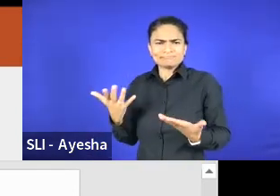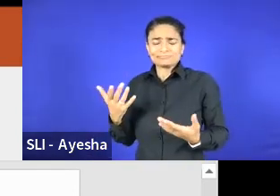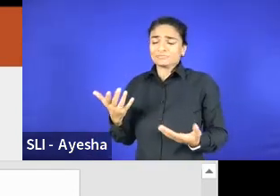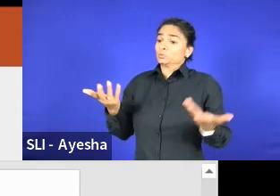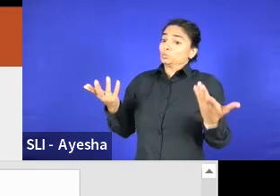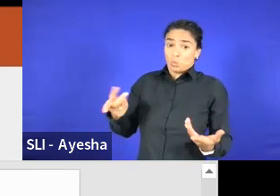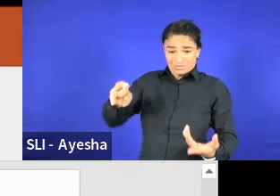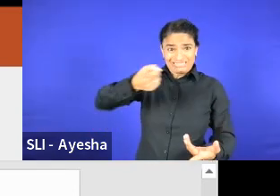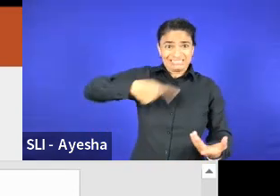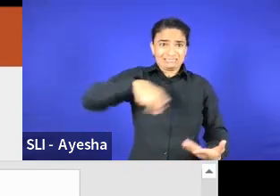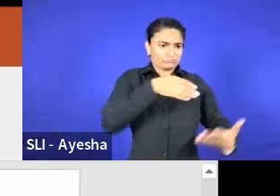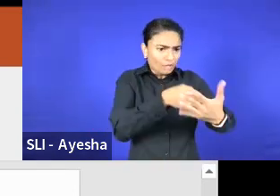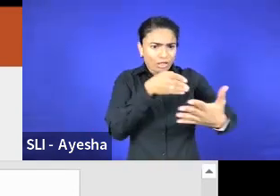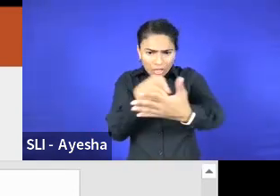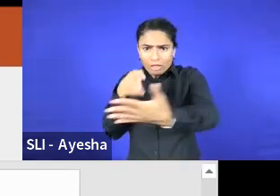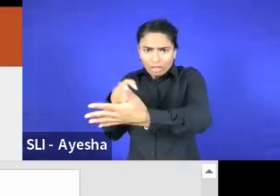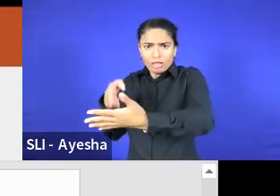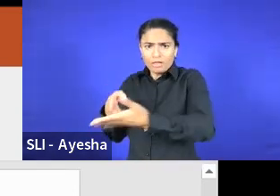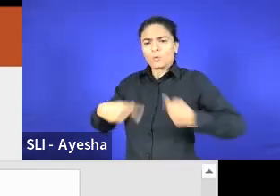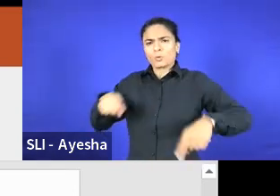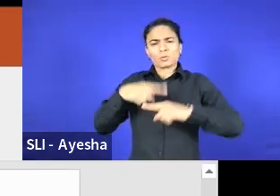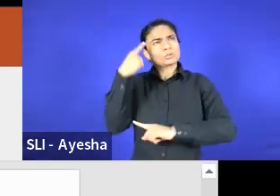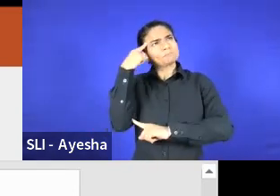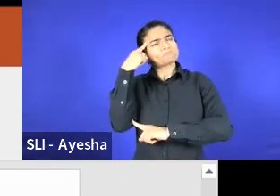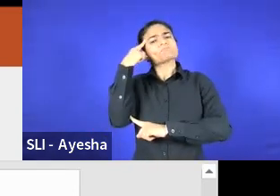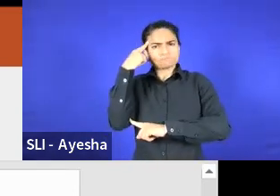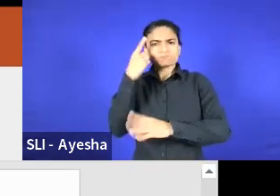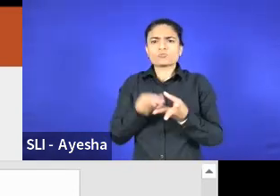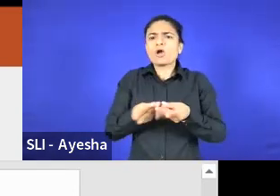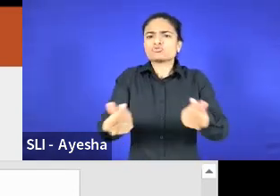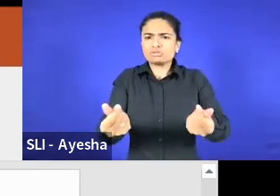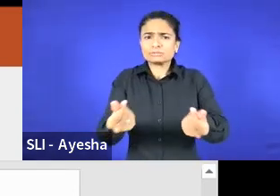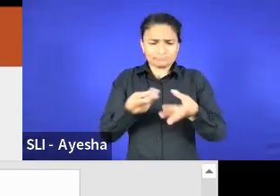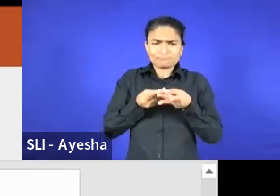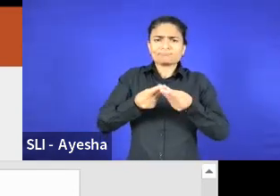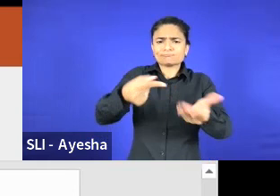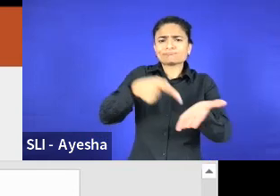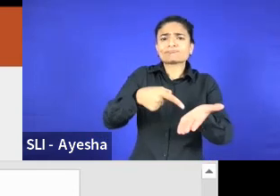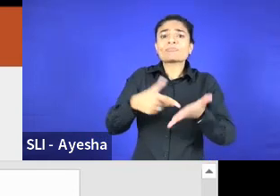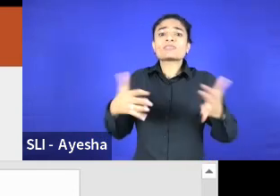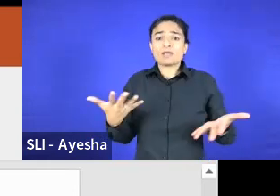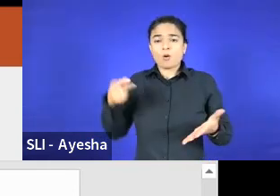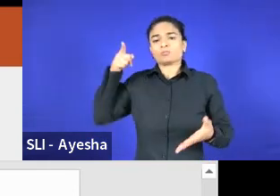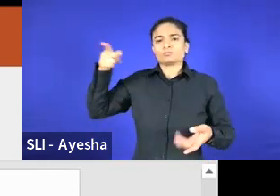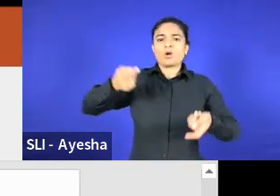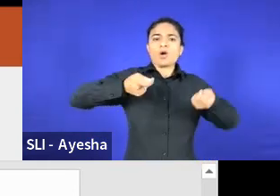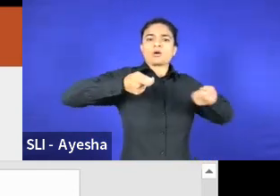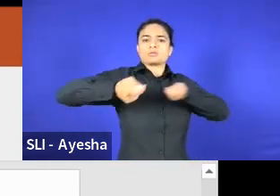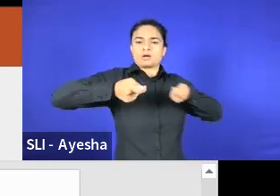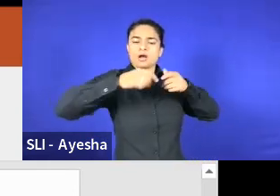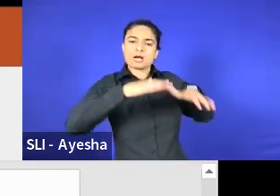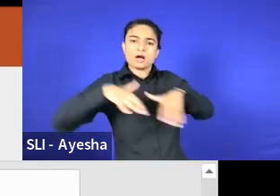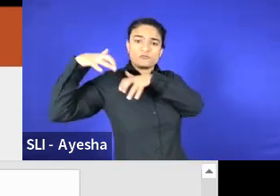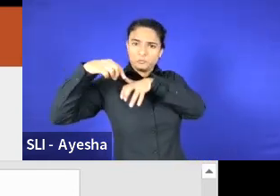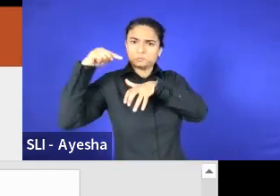start using disability management information system. this is how